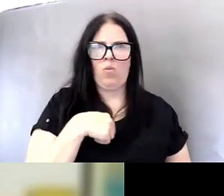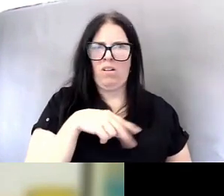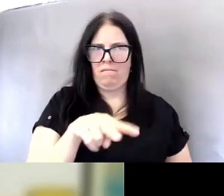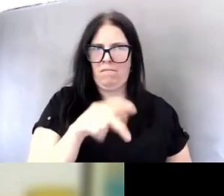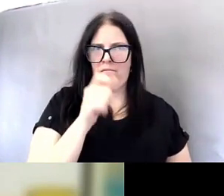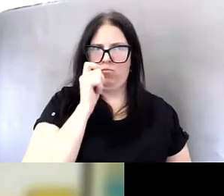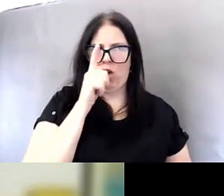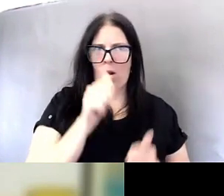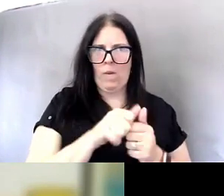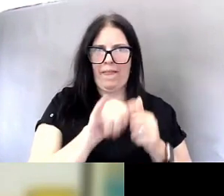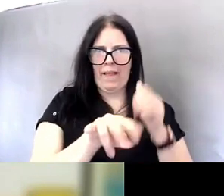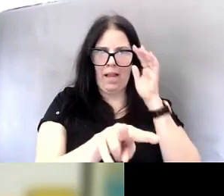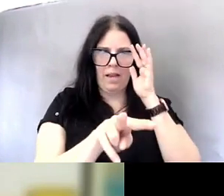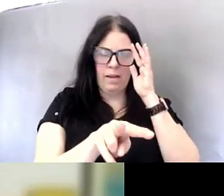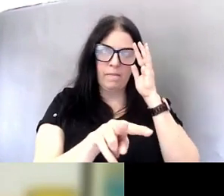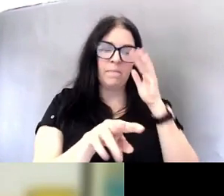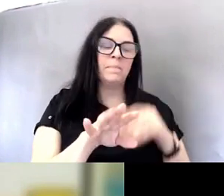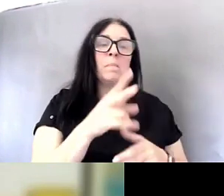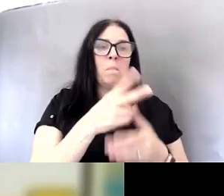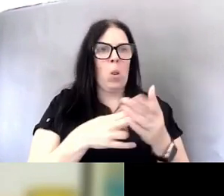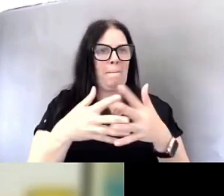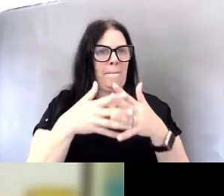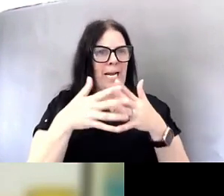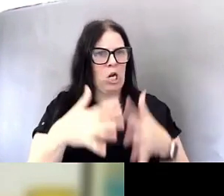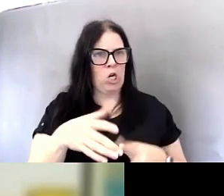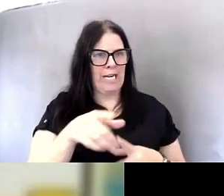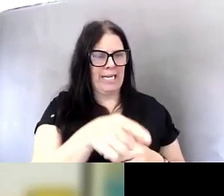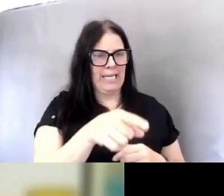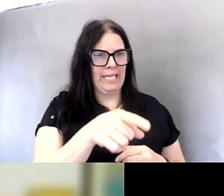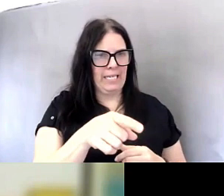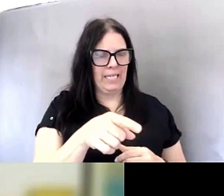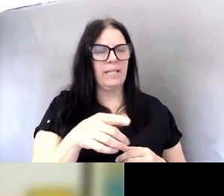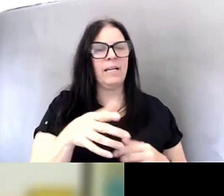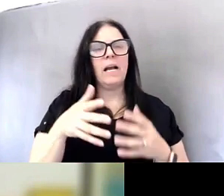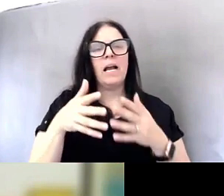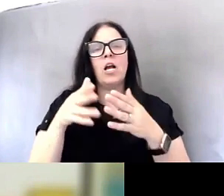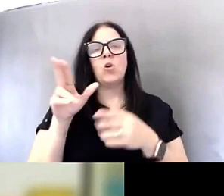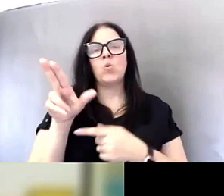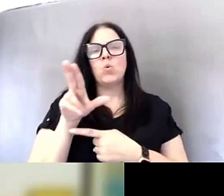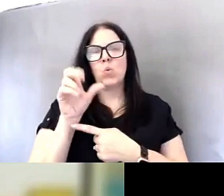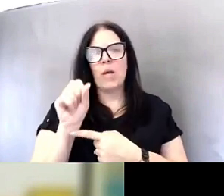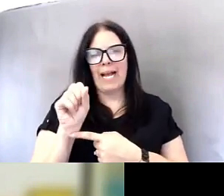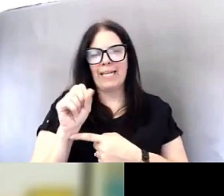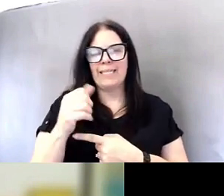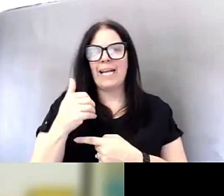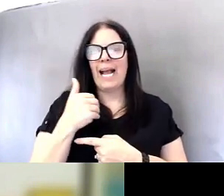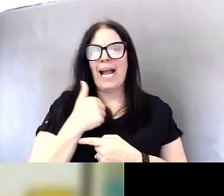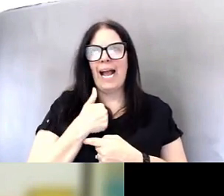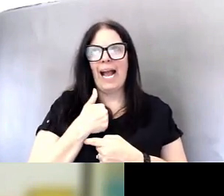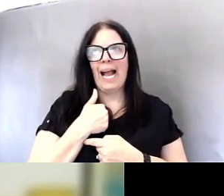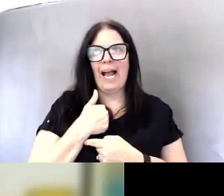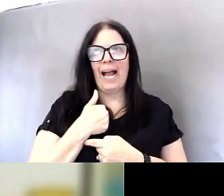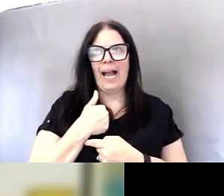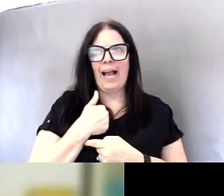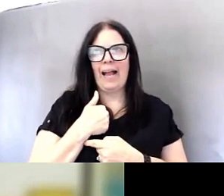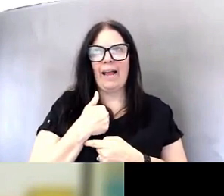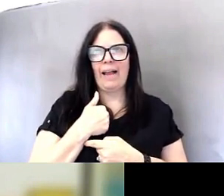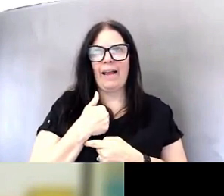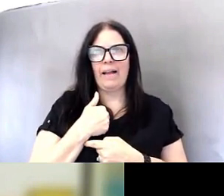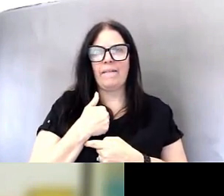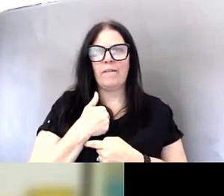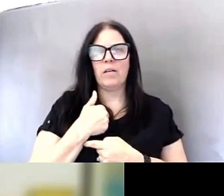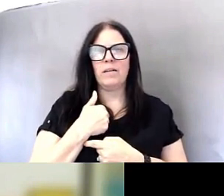from American sites, and the US has, I think, some broader understandings of copyright